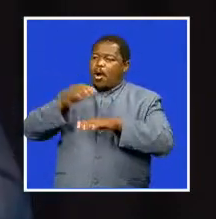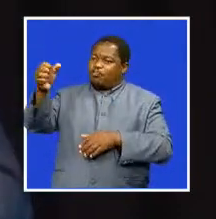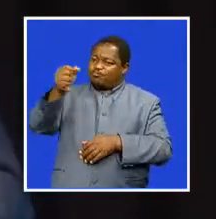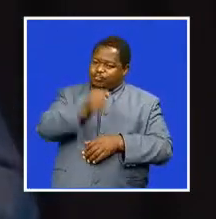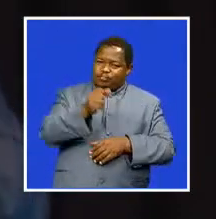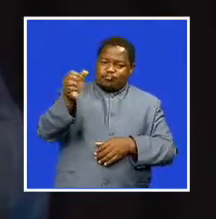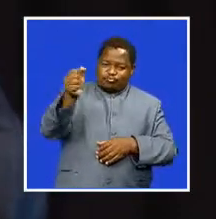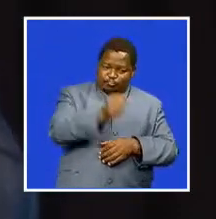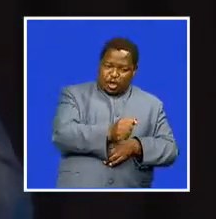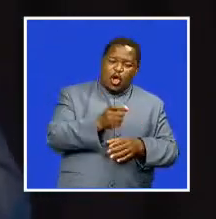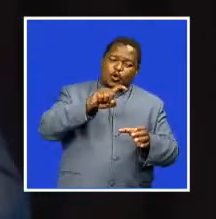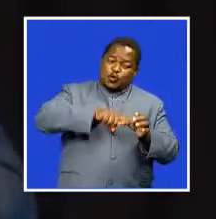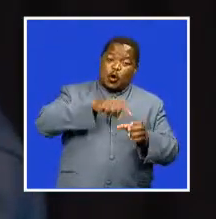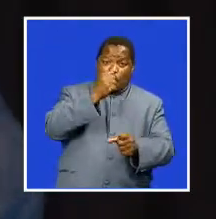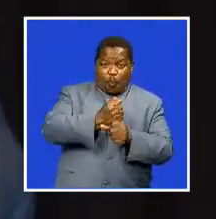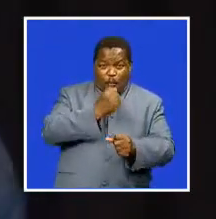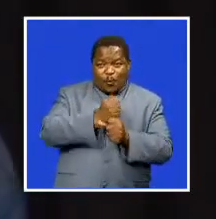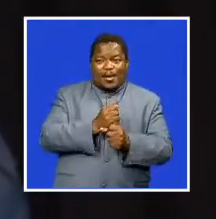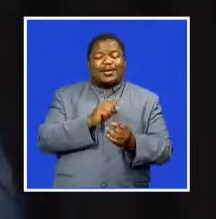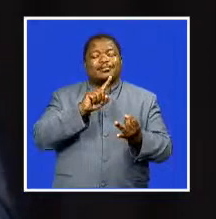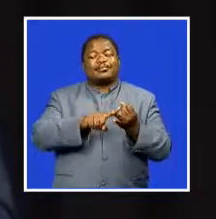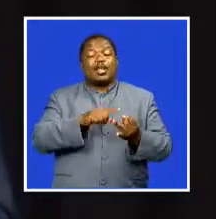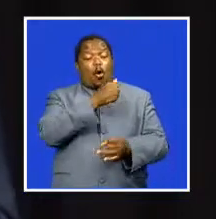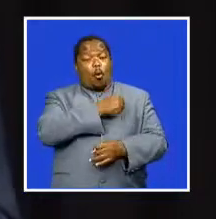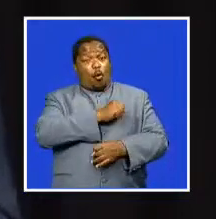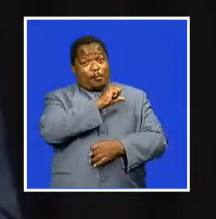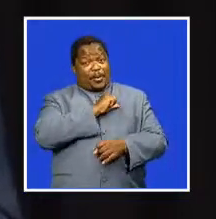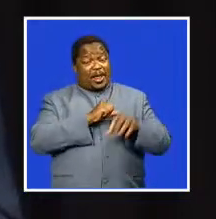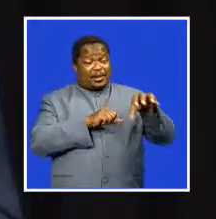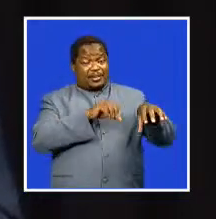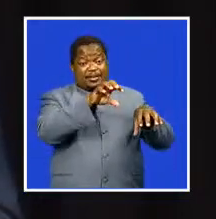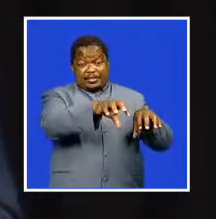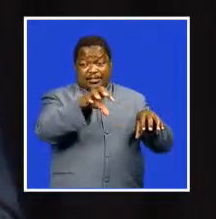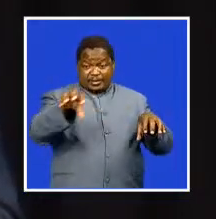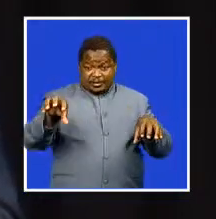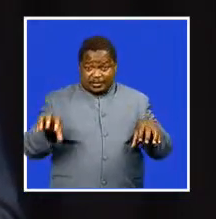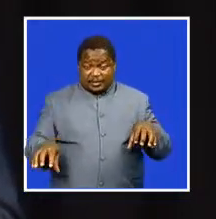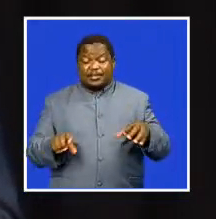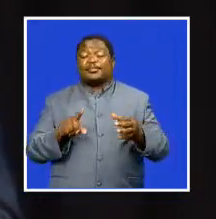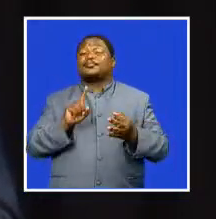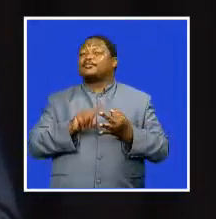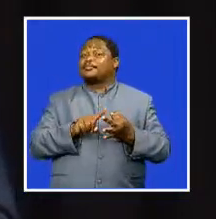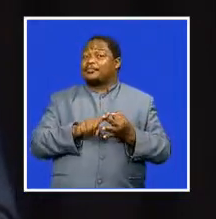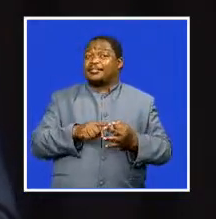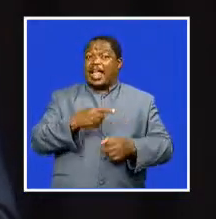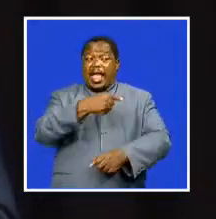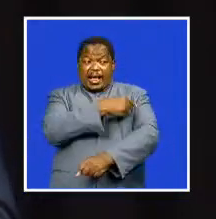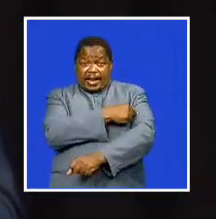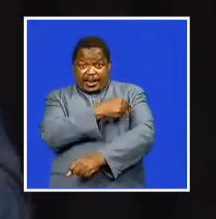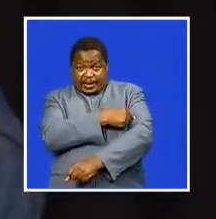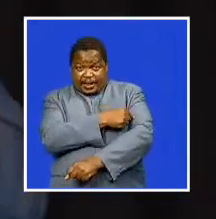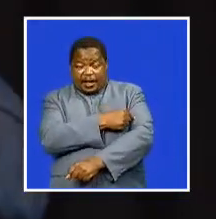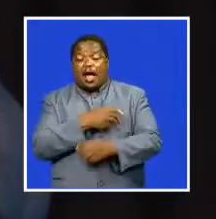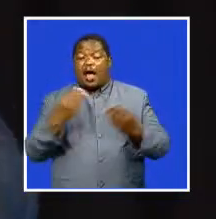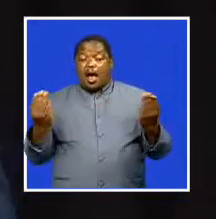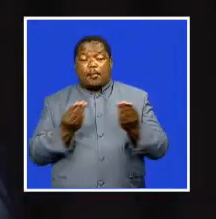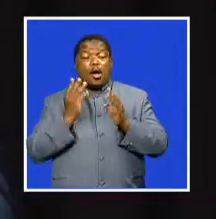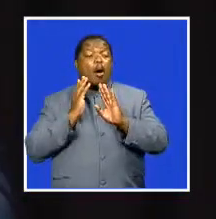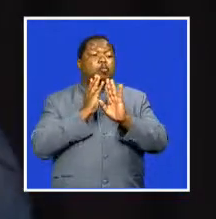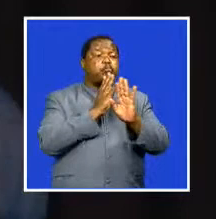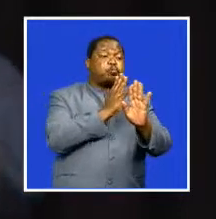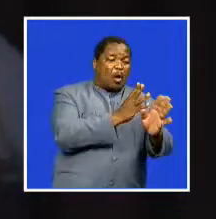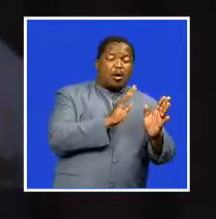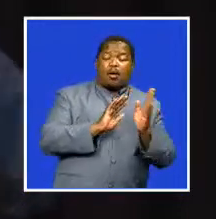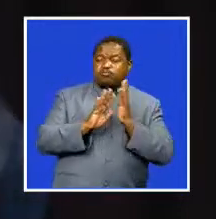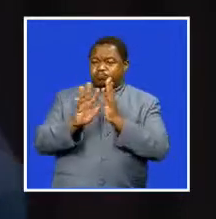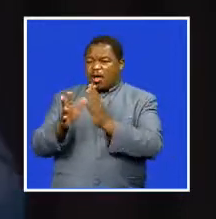ulusito sitimisele vele ukuthi sifuna ukuthi lama ratings elive laphathene netempilo